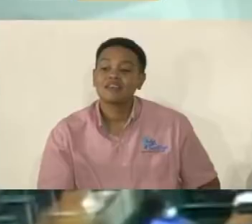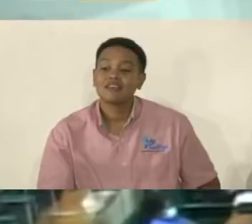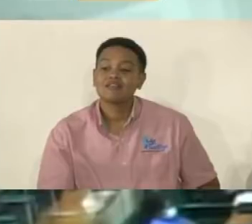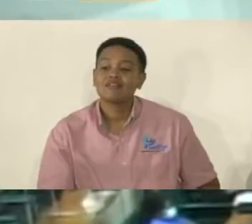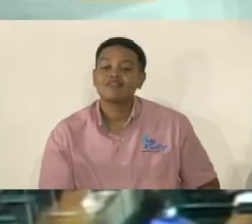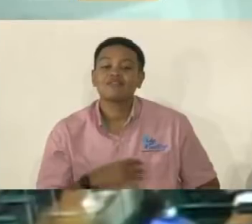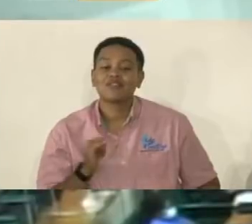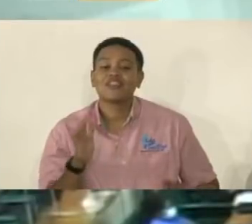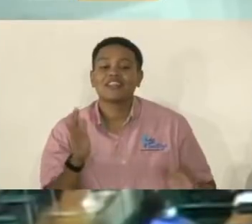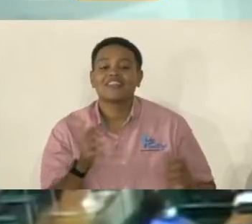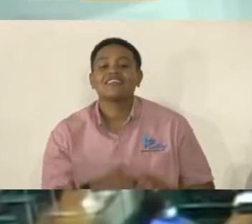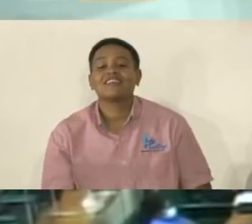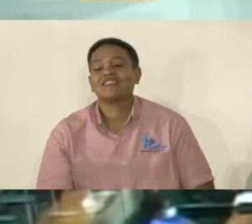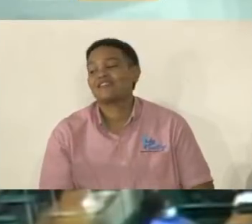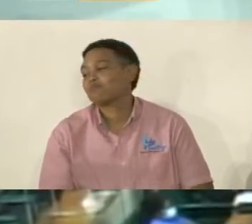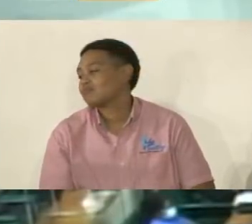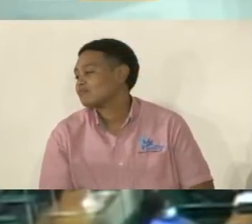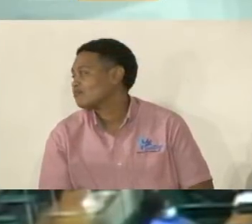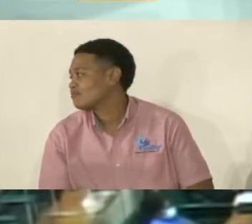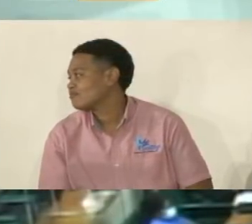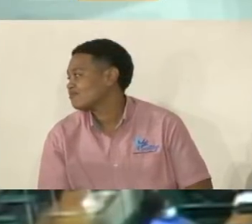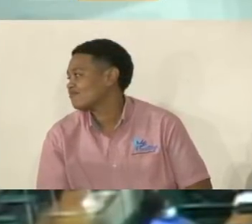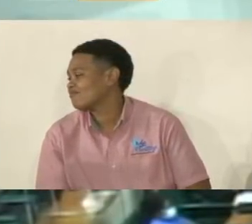it at that.